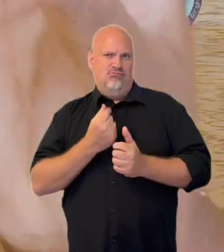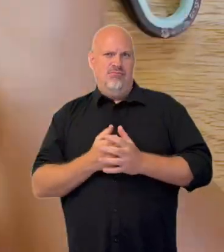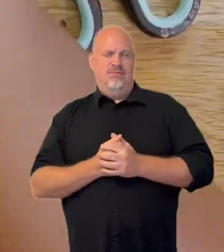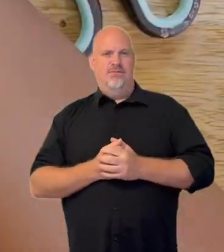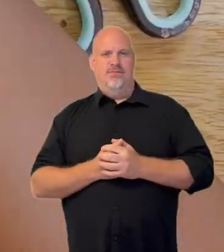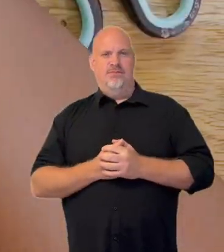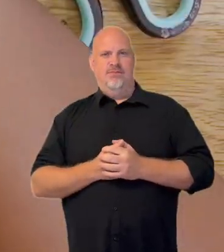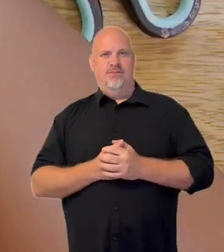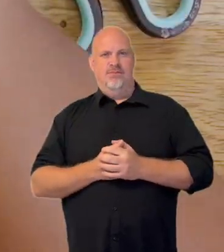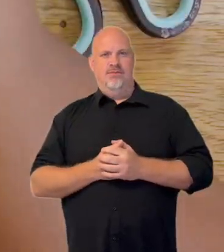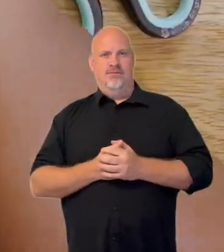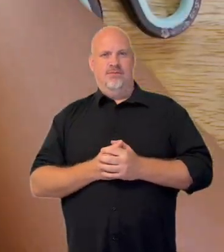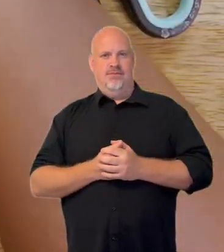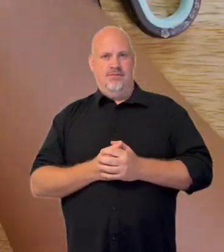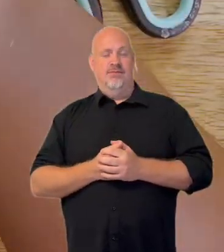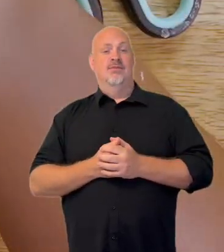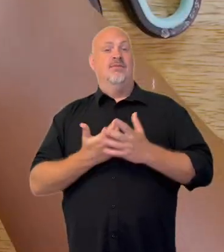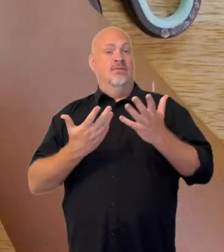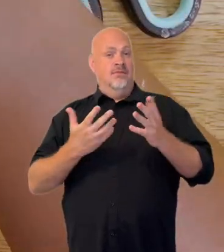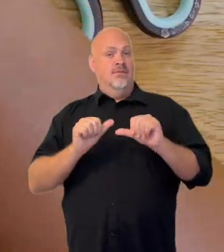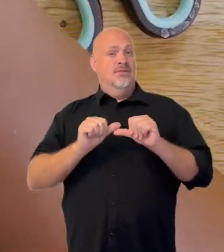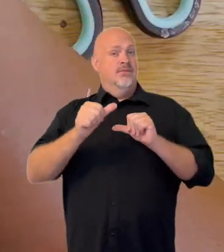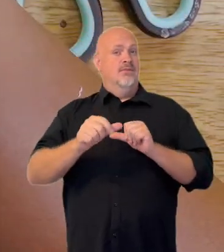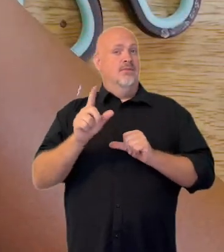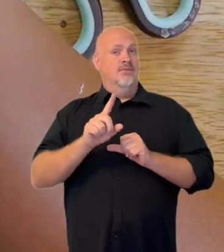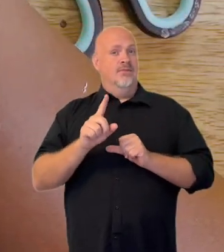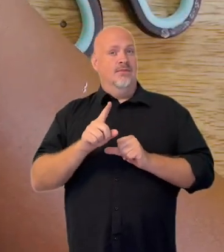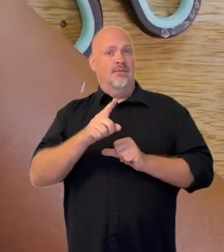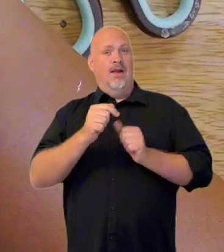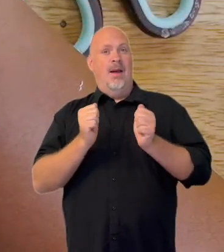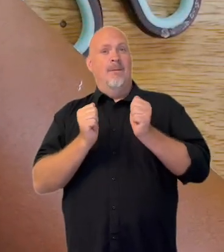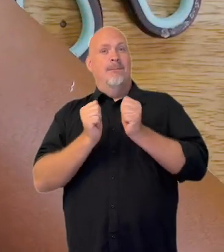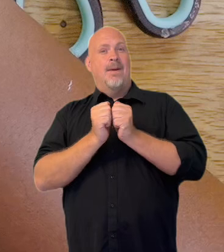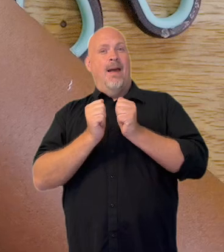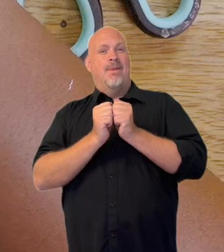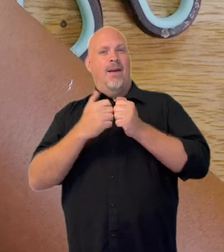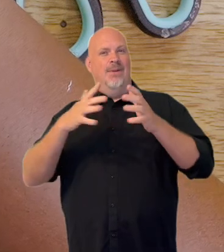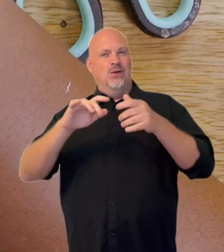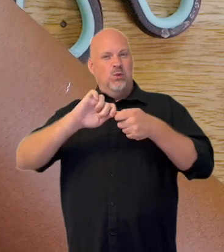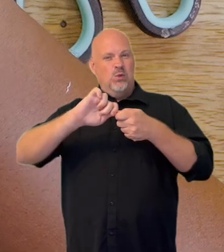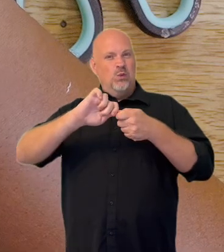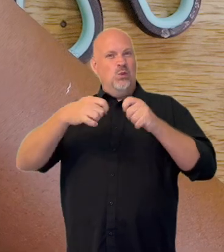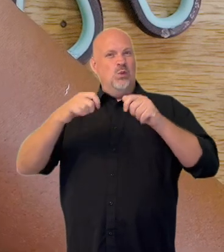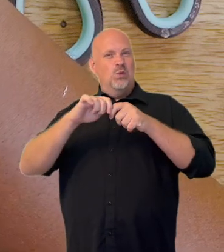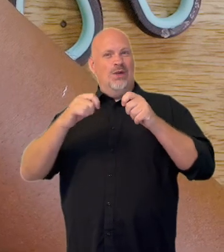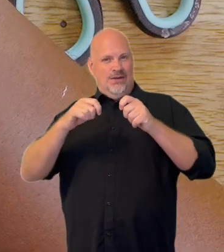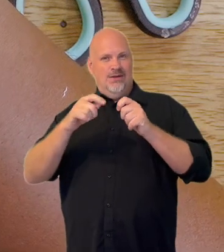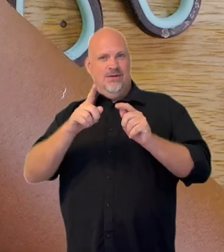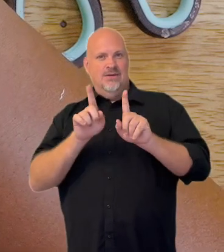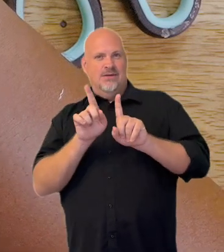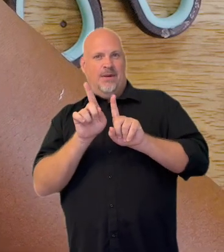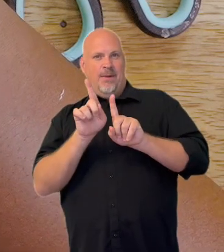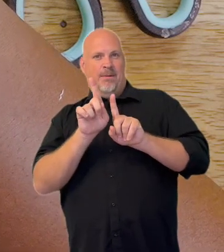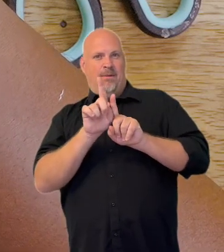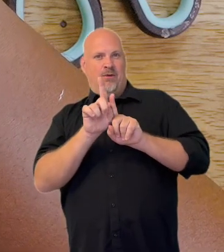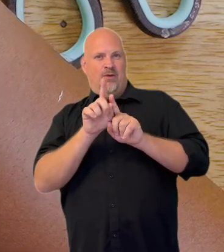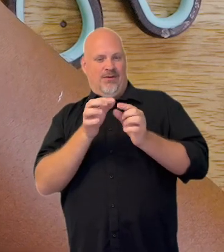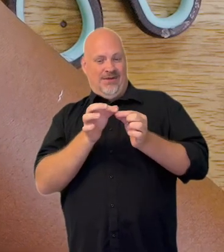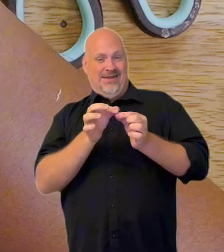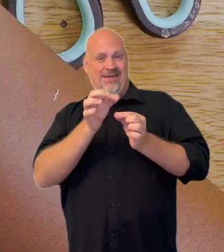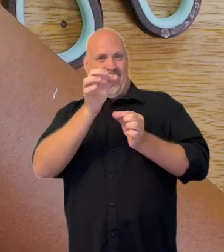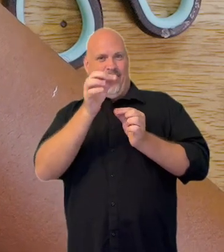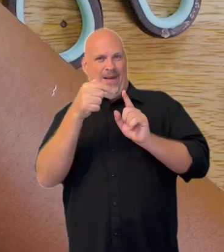just at the one edge of the stem, push it in tightly, and guide it along that